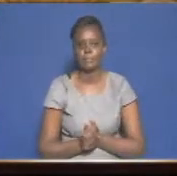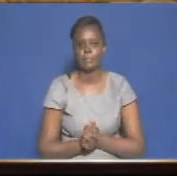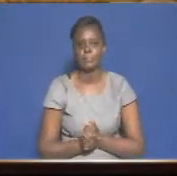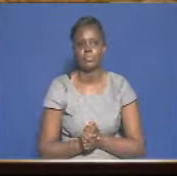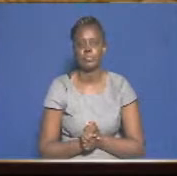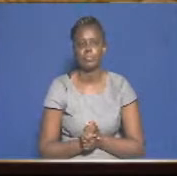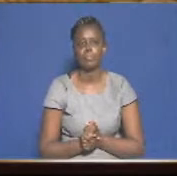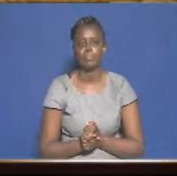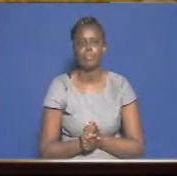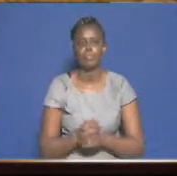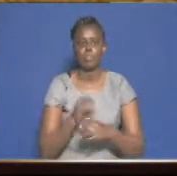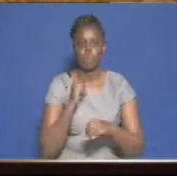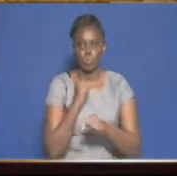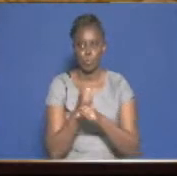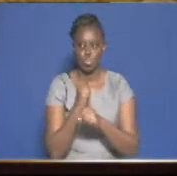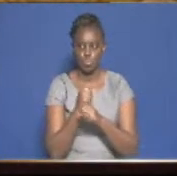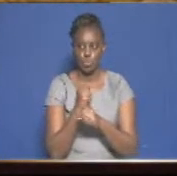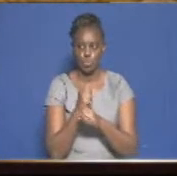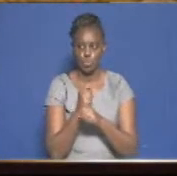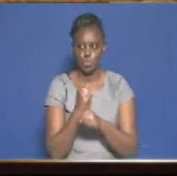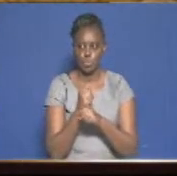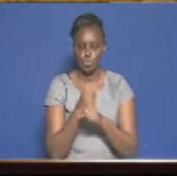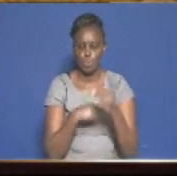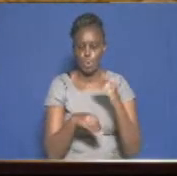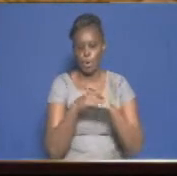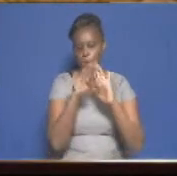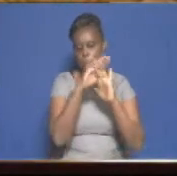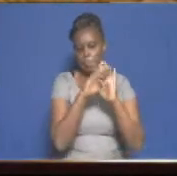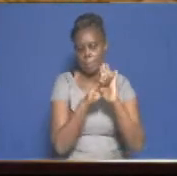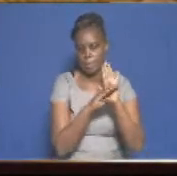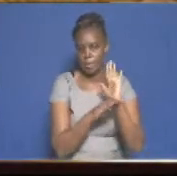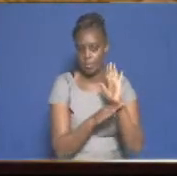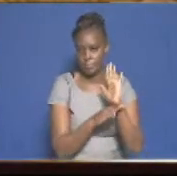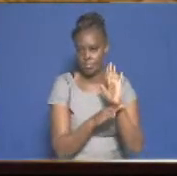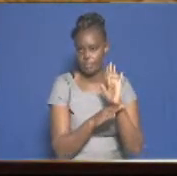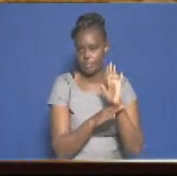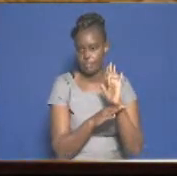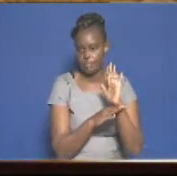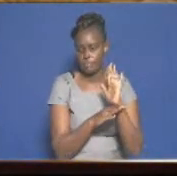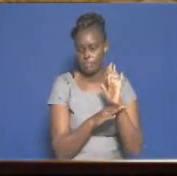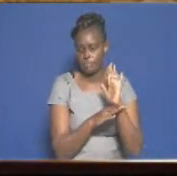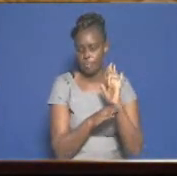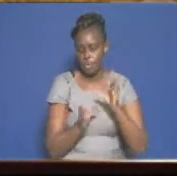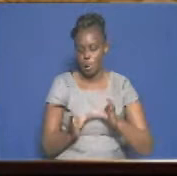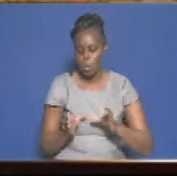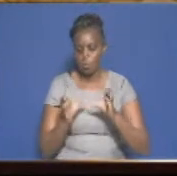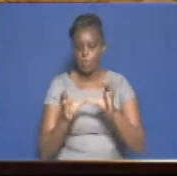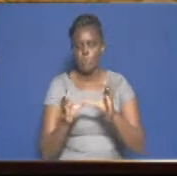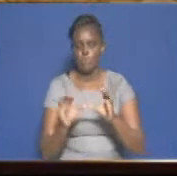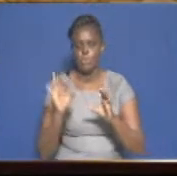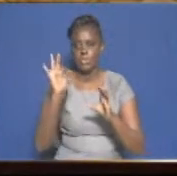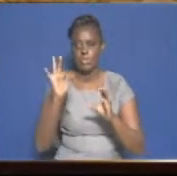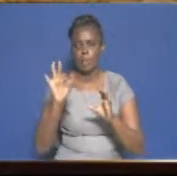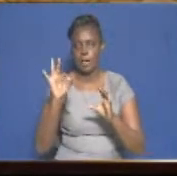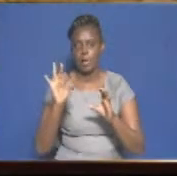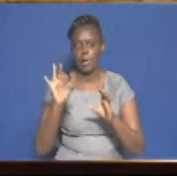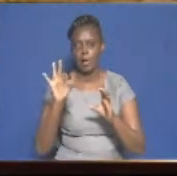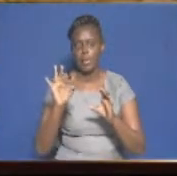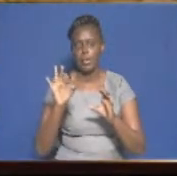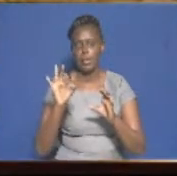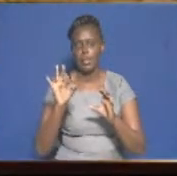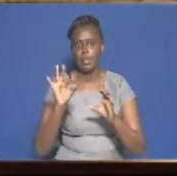Unless we do a supplemental order paper to push the third and the fourth